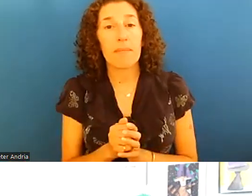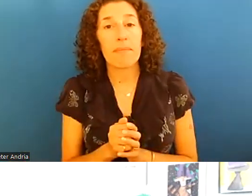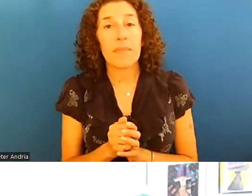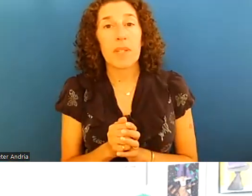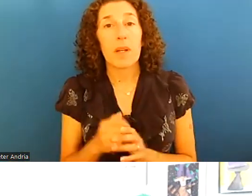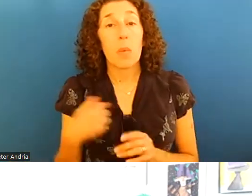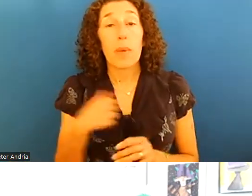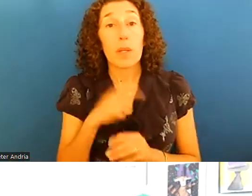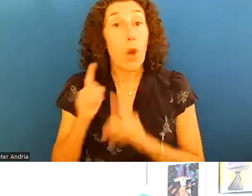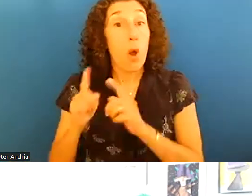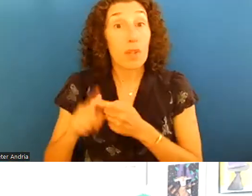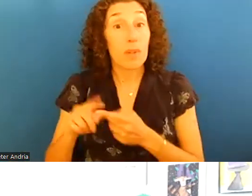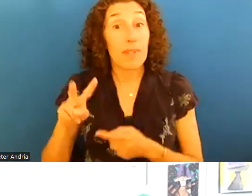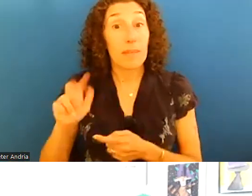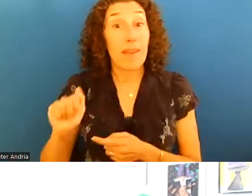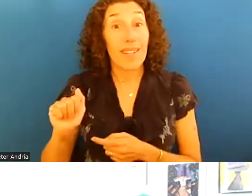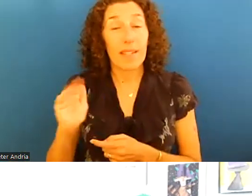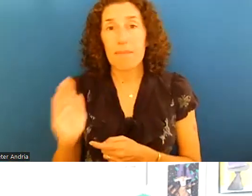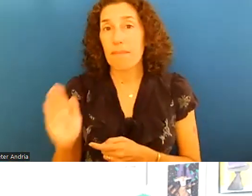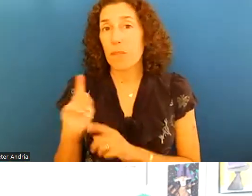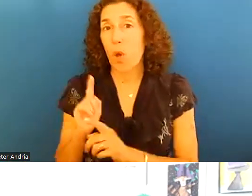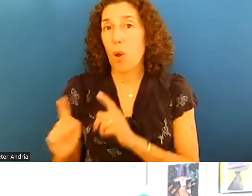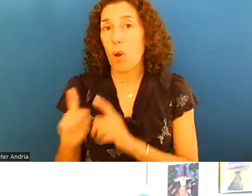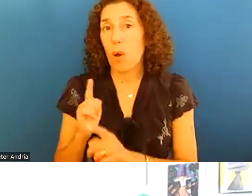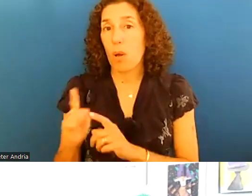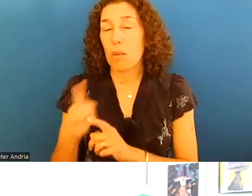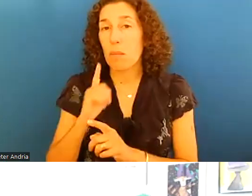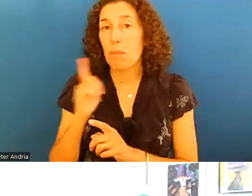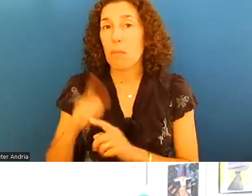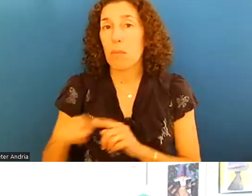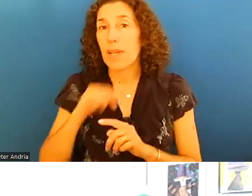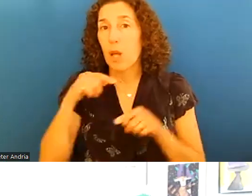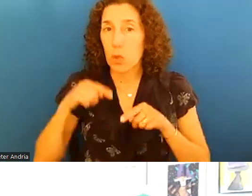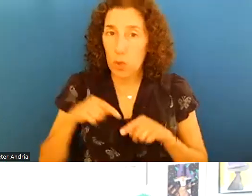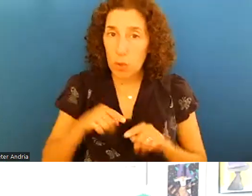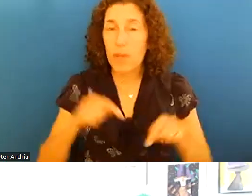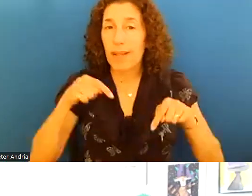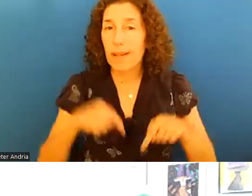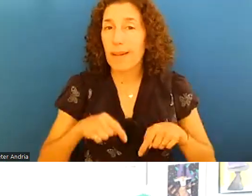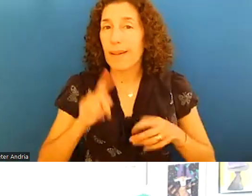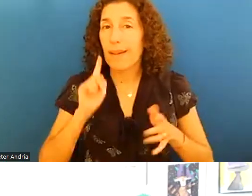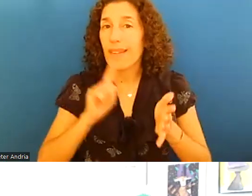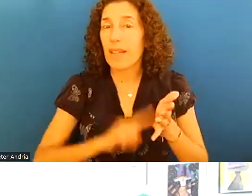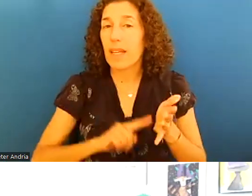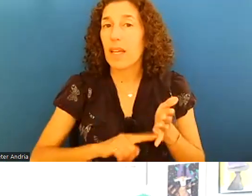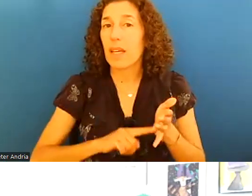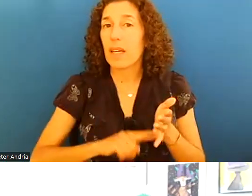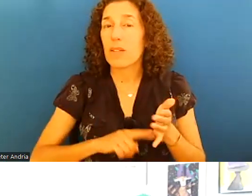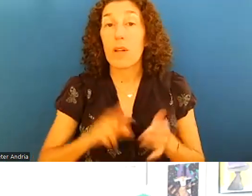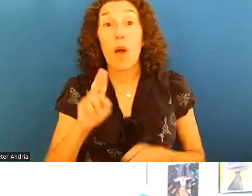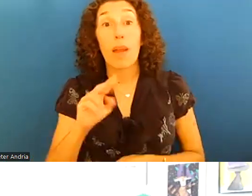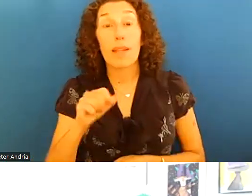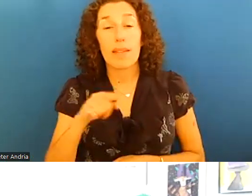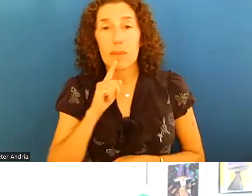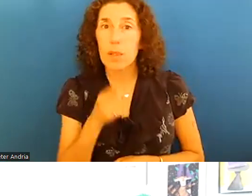provide them with any information that they may need in order to better support the victim. But again, this is all